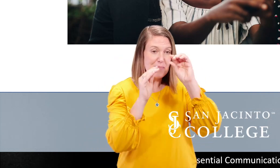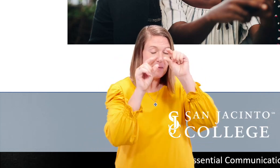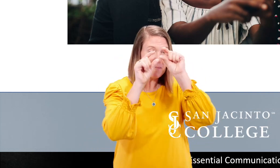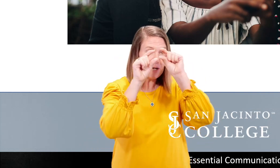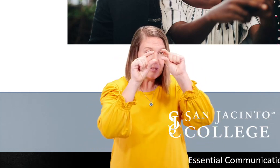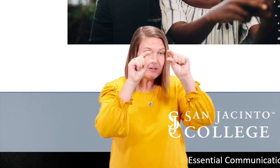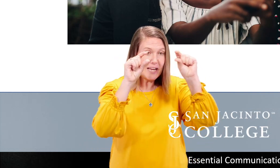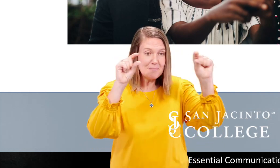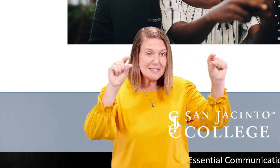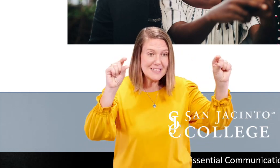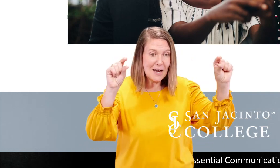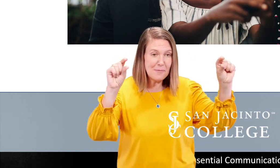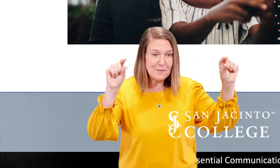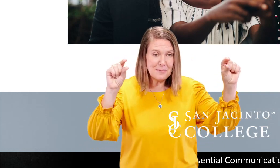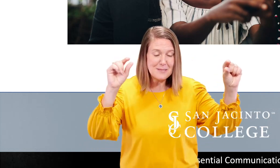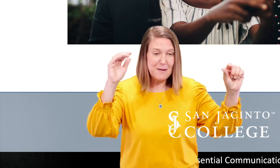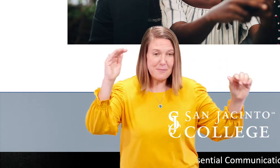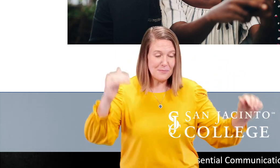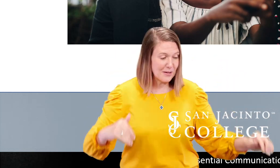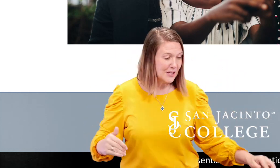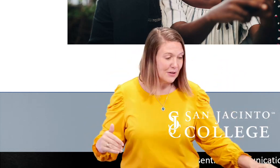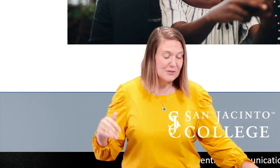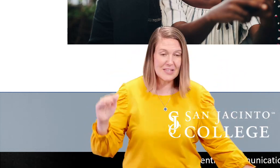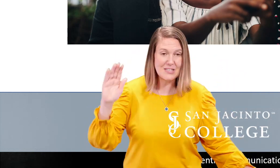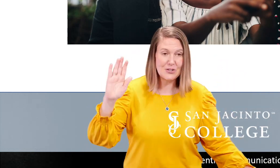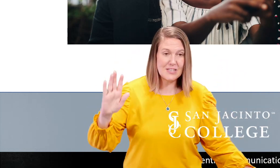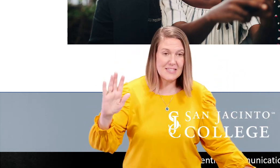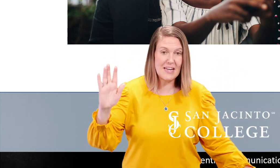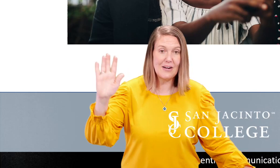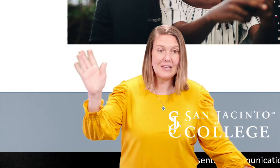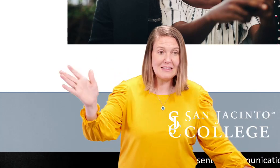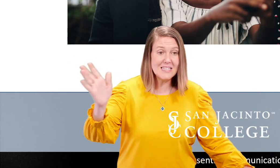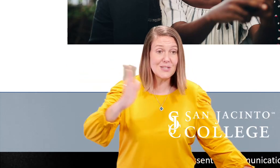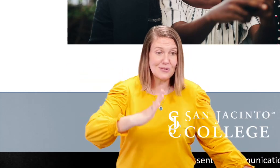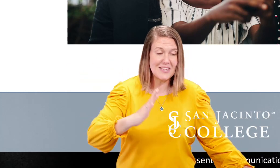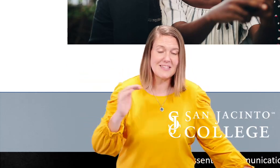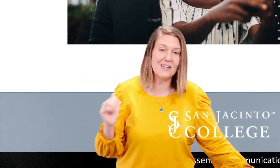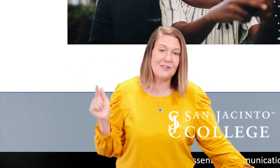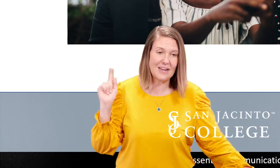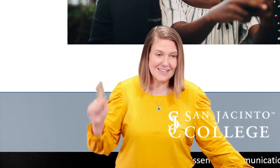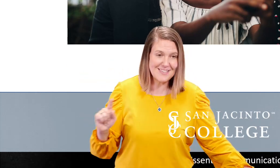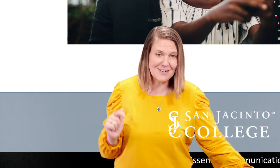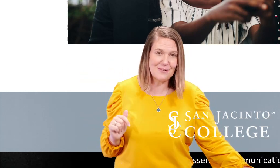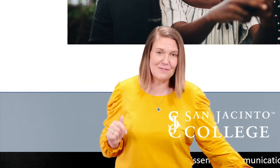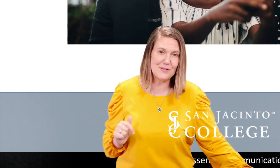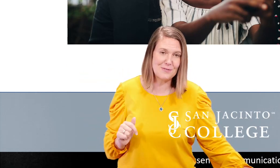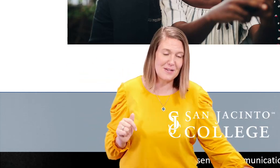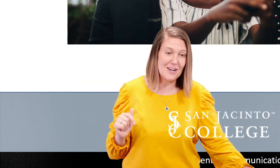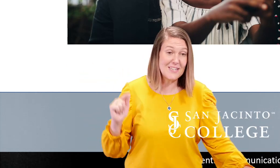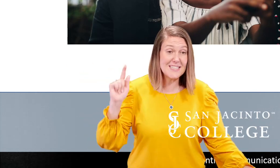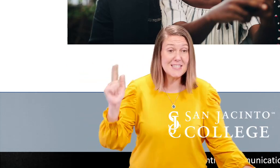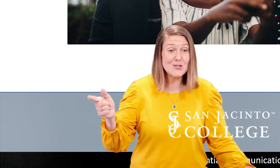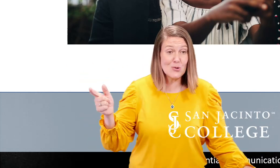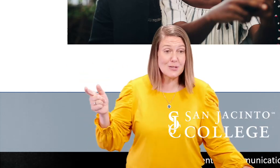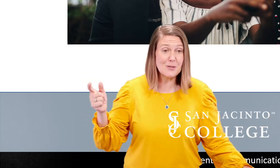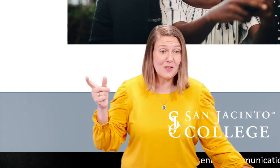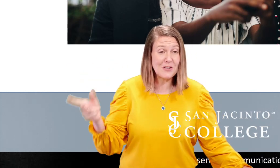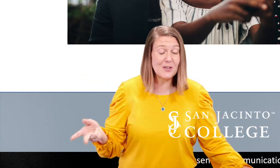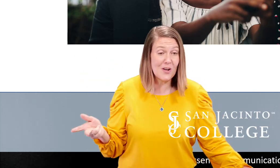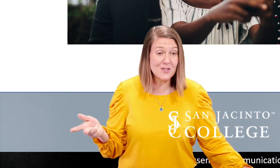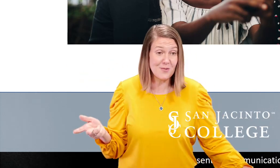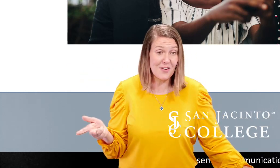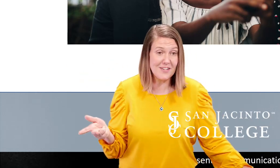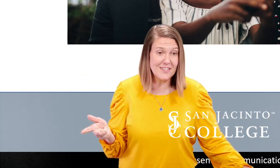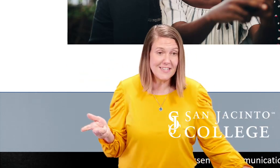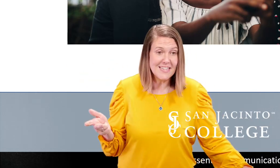So maybe put their names at the top of your piece of paper. We're going to go through this. You're going to say, are they this or this? All right, let's start with the first one. Is this a short-term friend